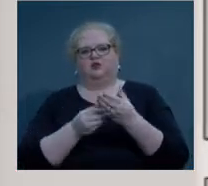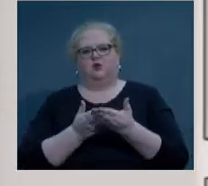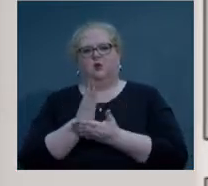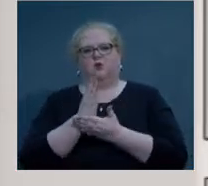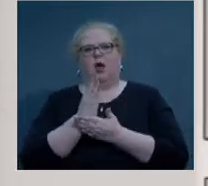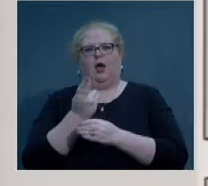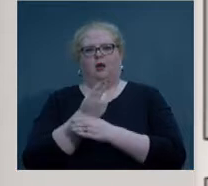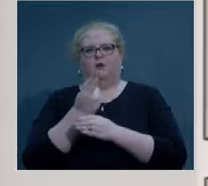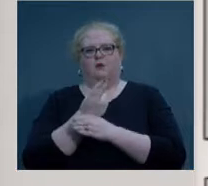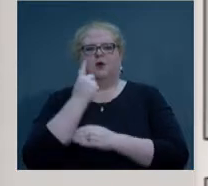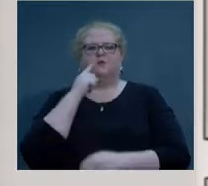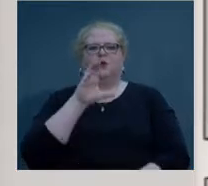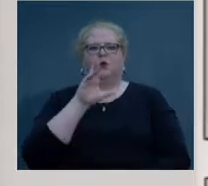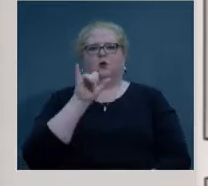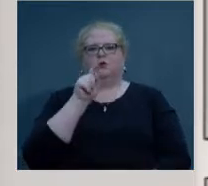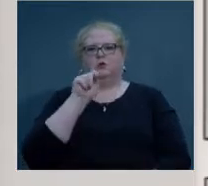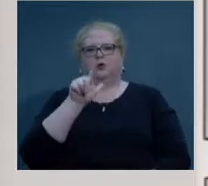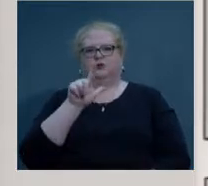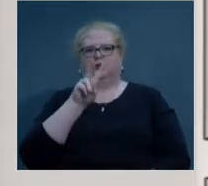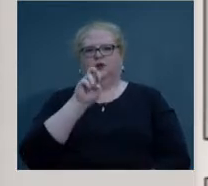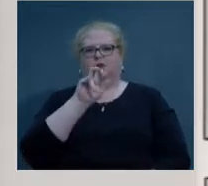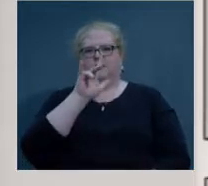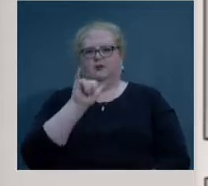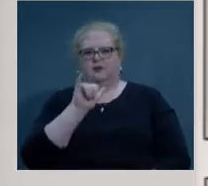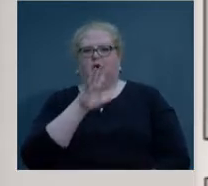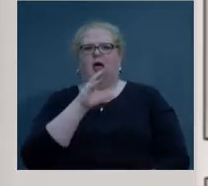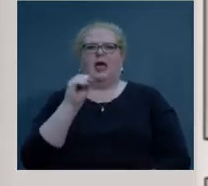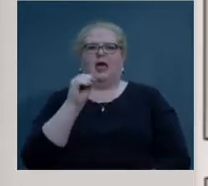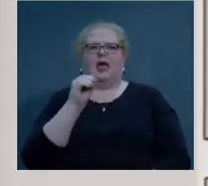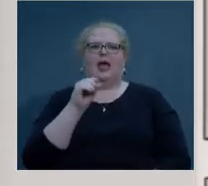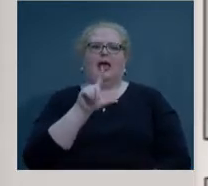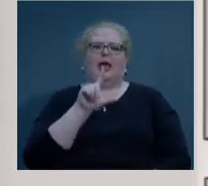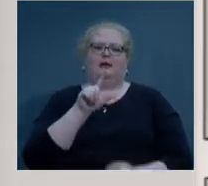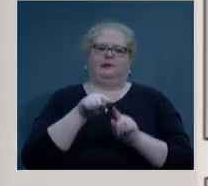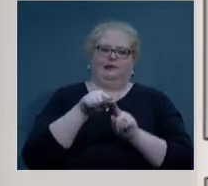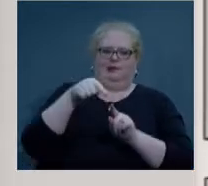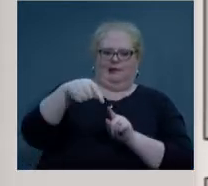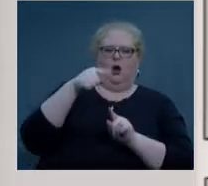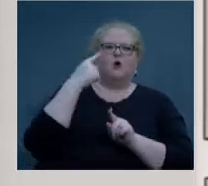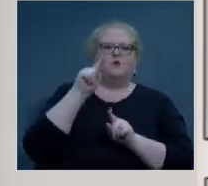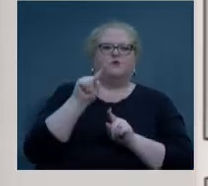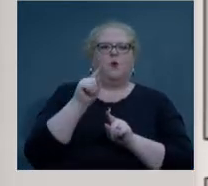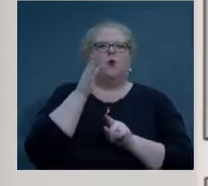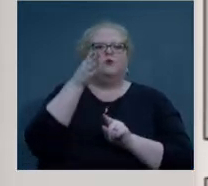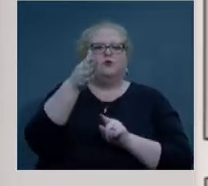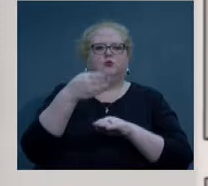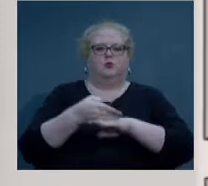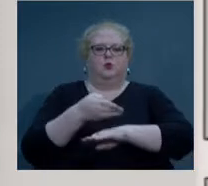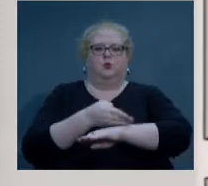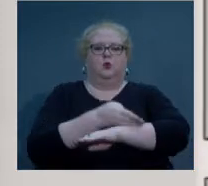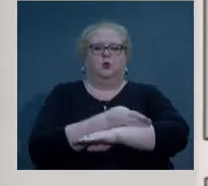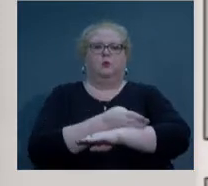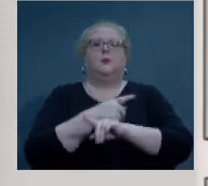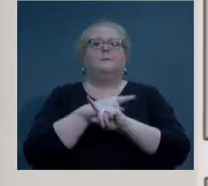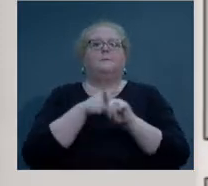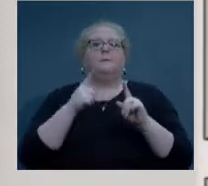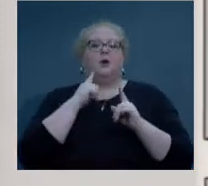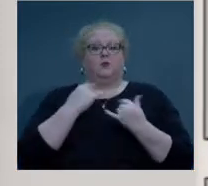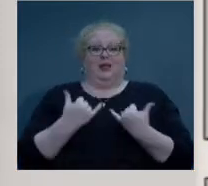Valley Lateral for future improvements on that. At this point in time, we are